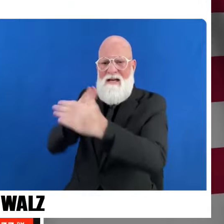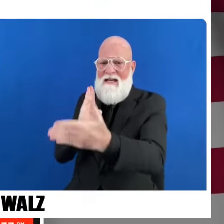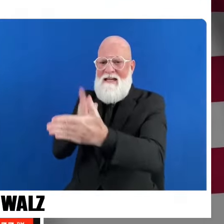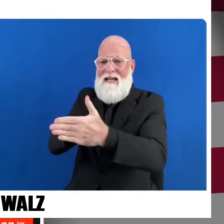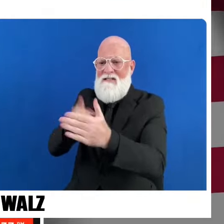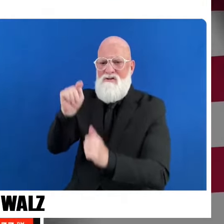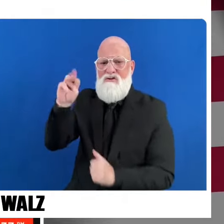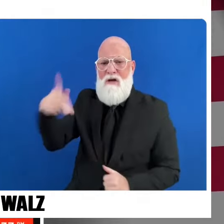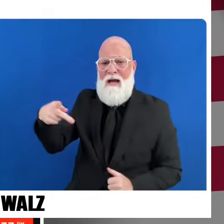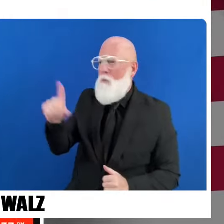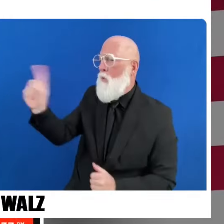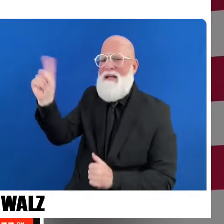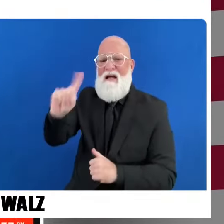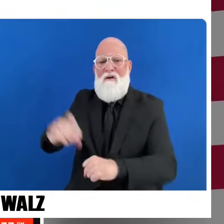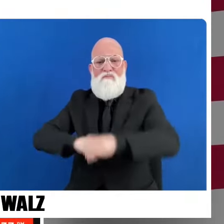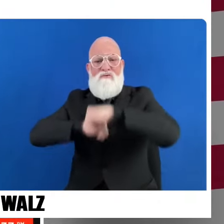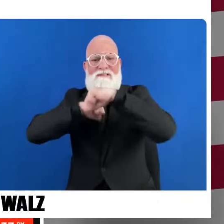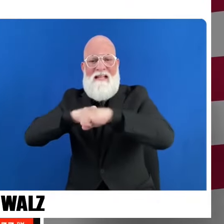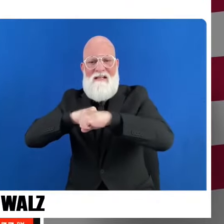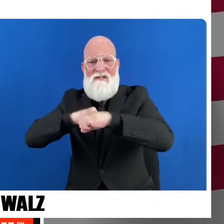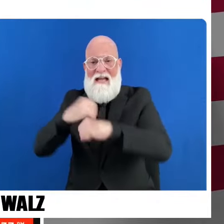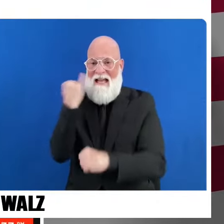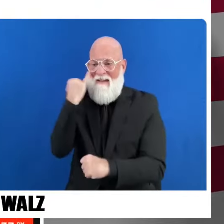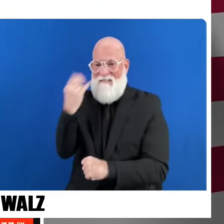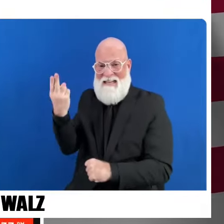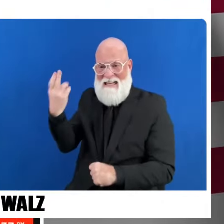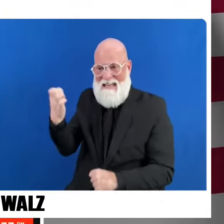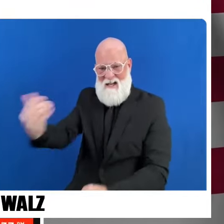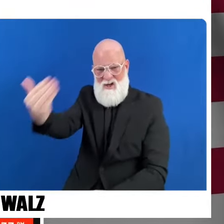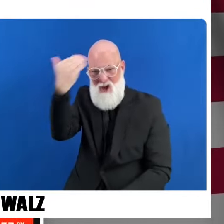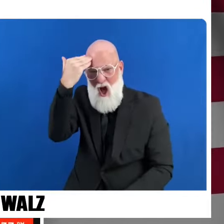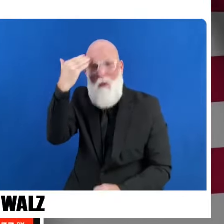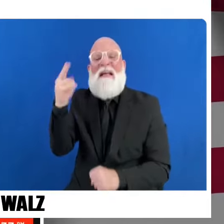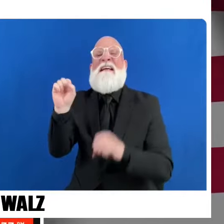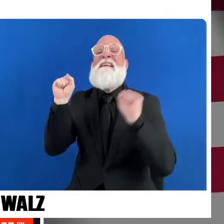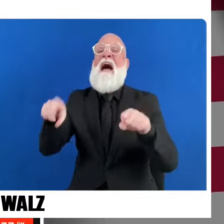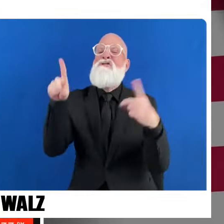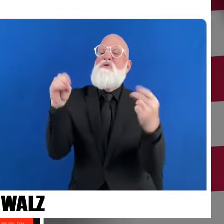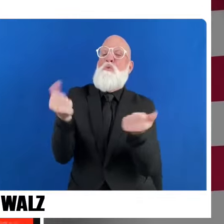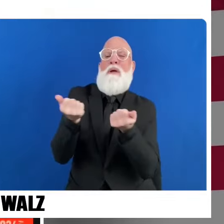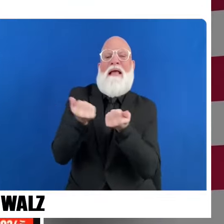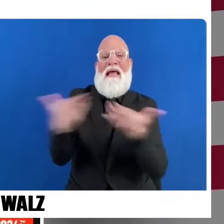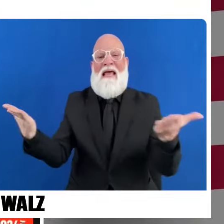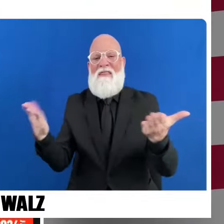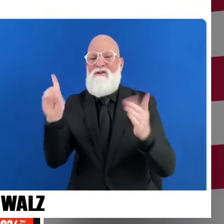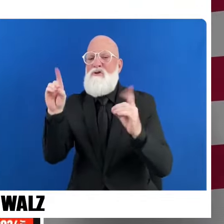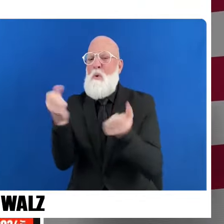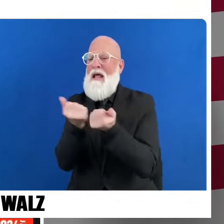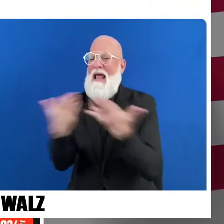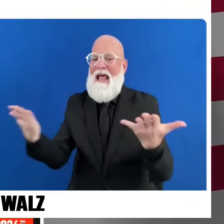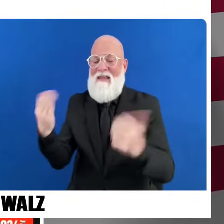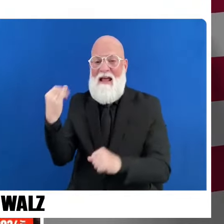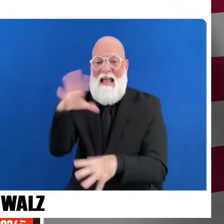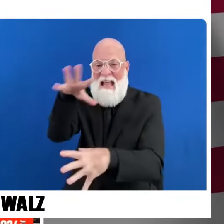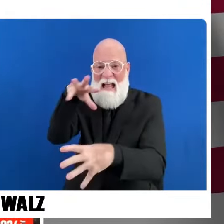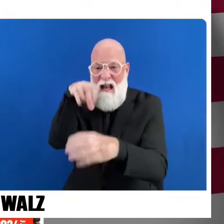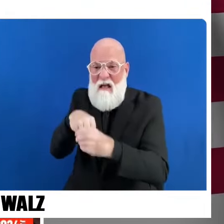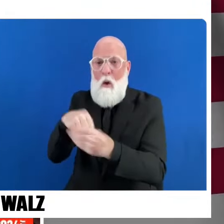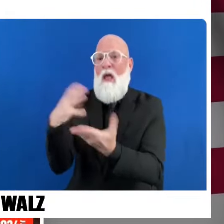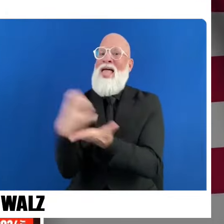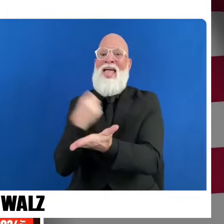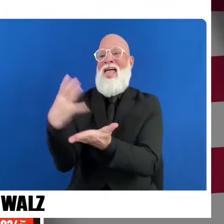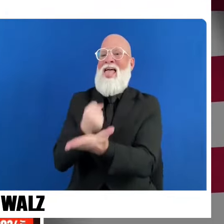firewall if he knows he could do anything, including taking an election, and his vice president's not going to stand to it?